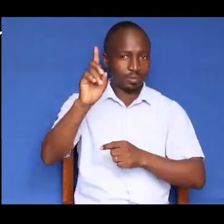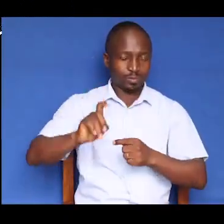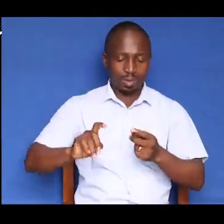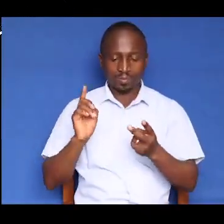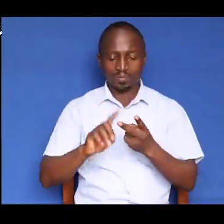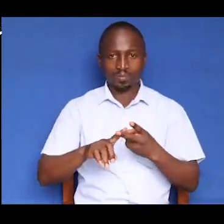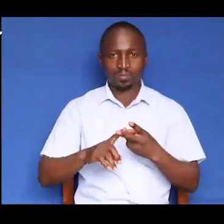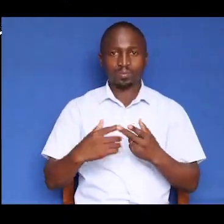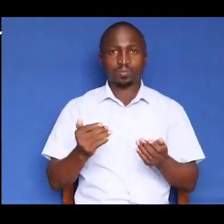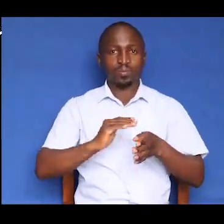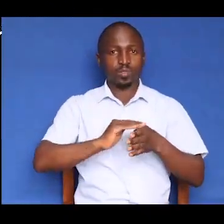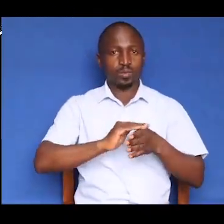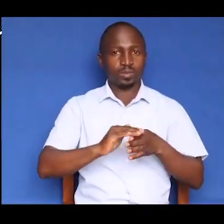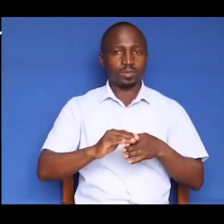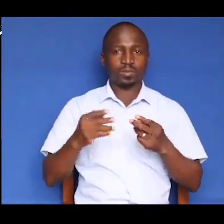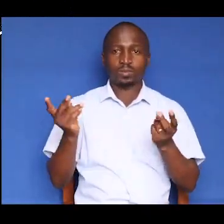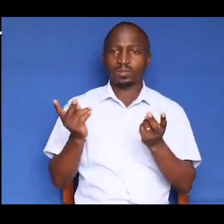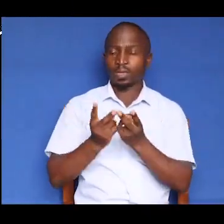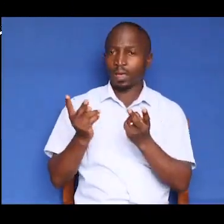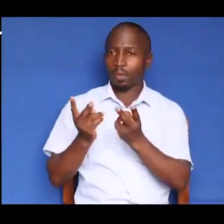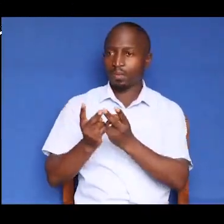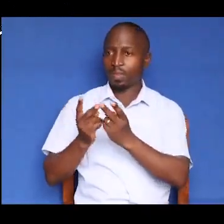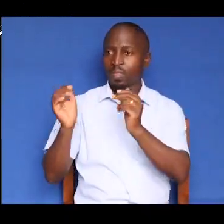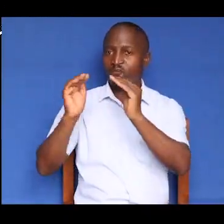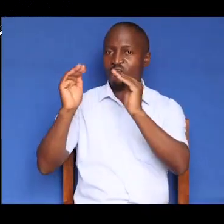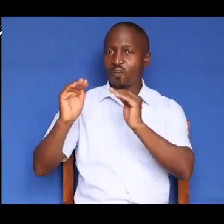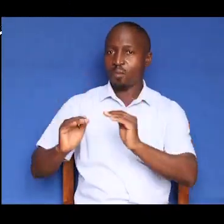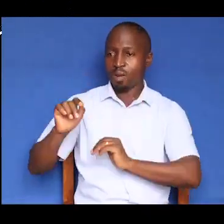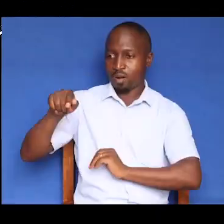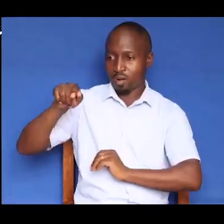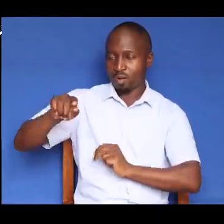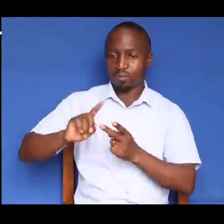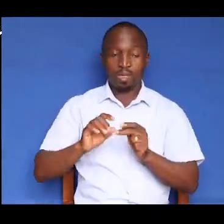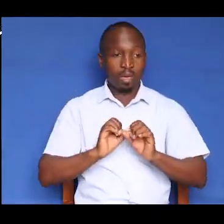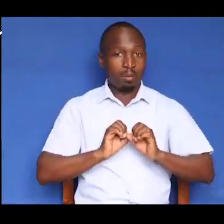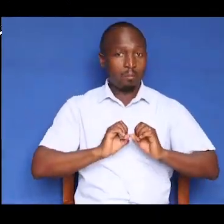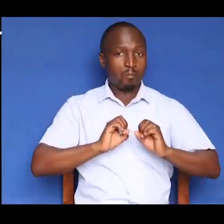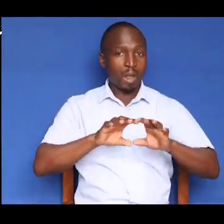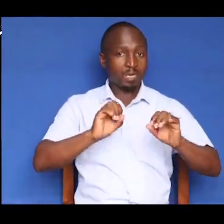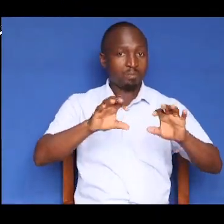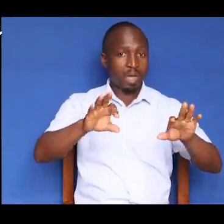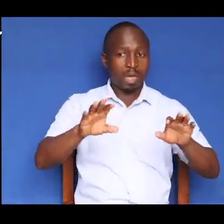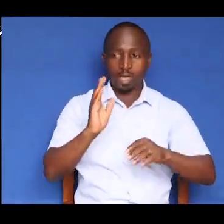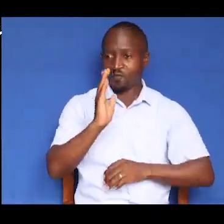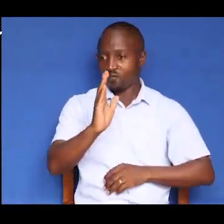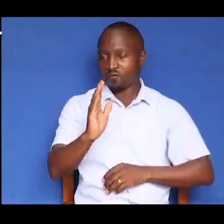and we have to use the same formula. So multiplier will also be 5, no